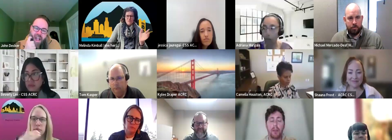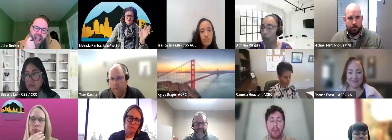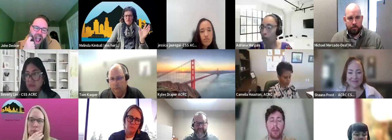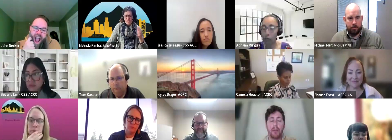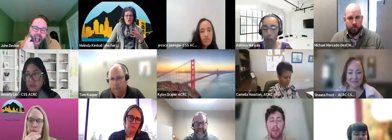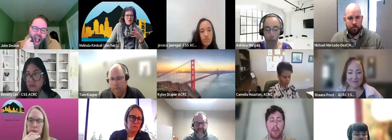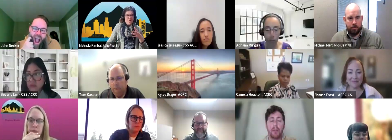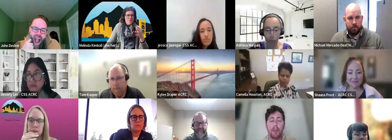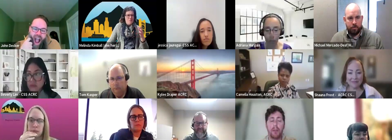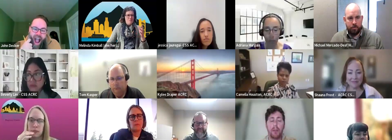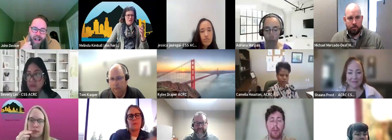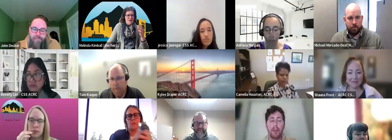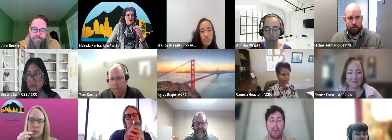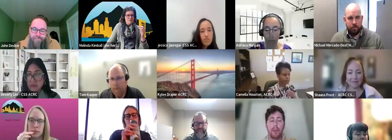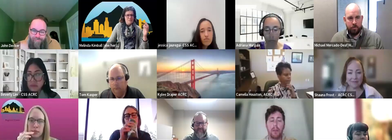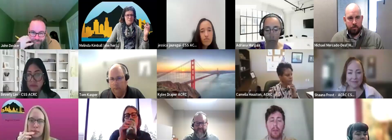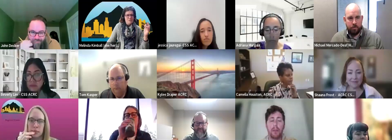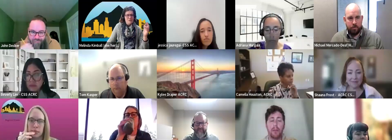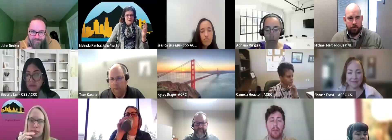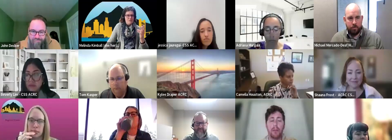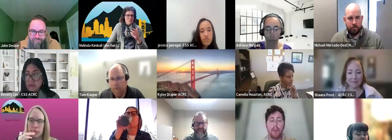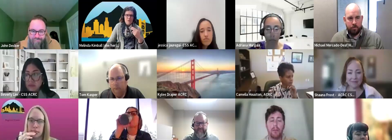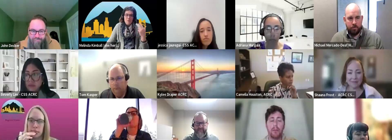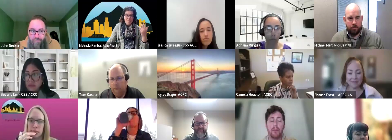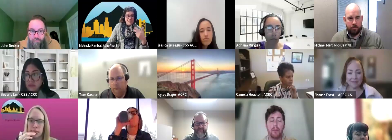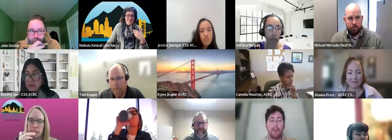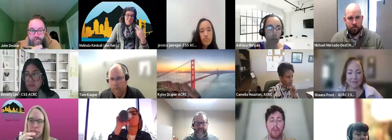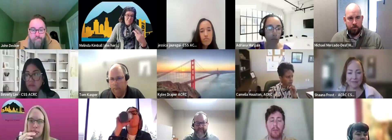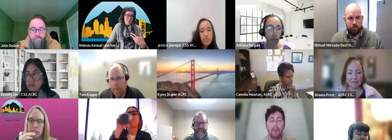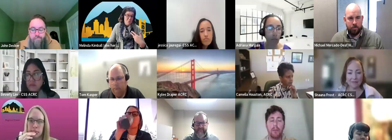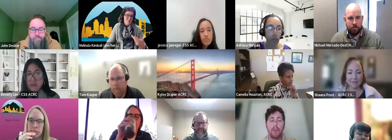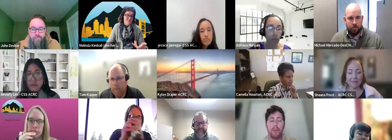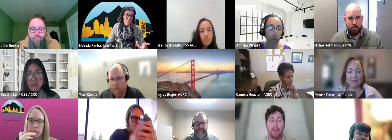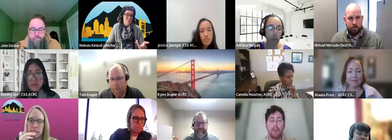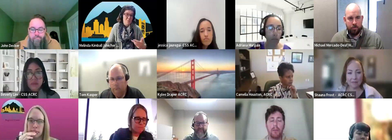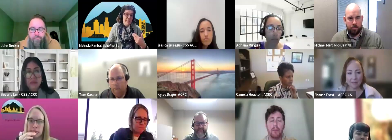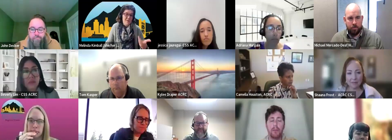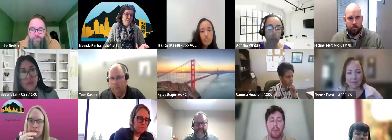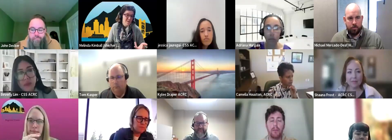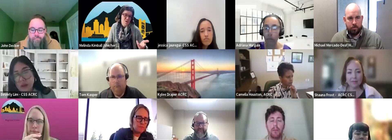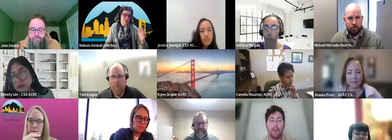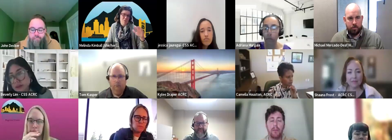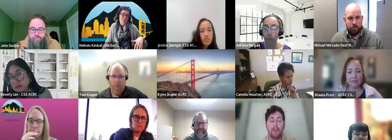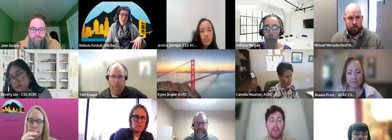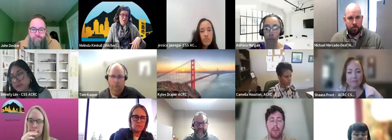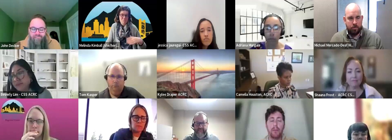first. And it's something that we just have to grow through, just like when we had to learn how to talk when we were younger.